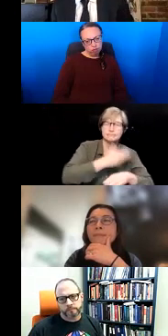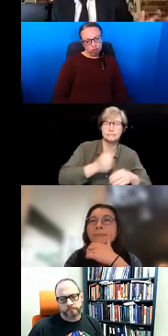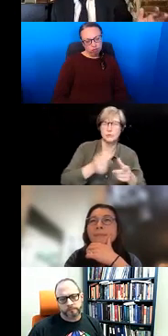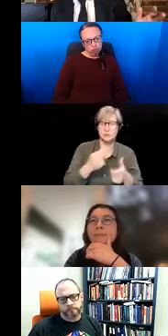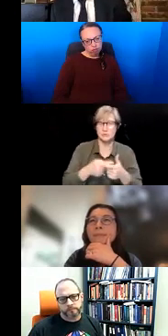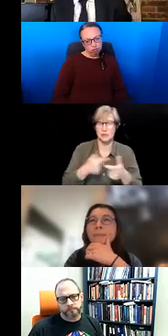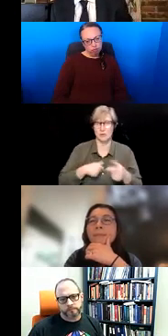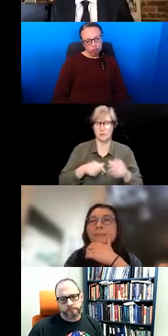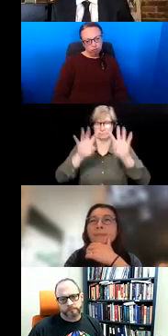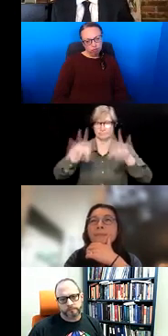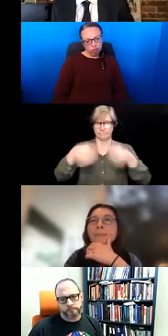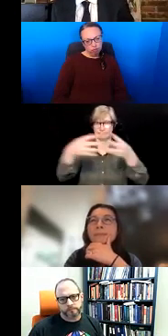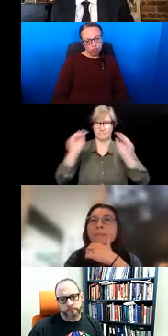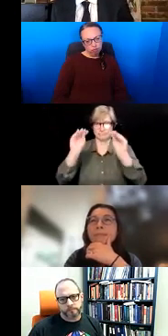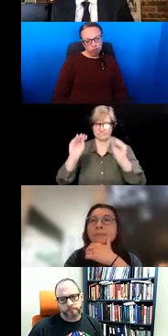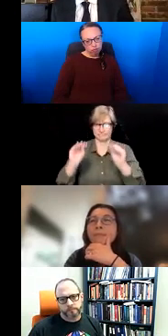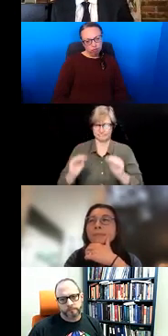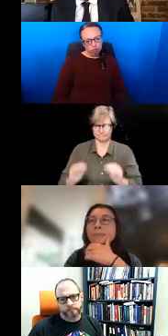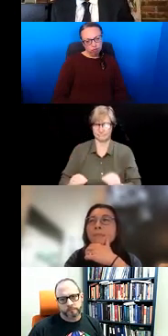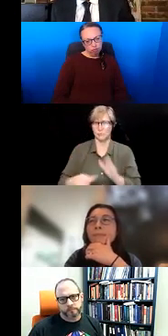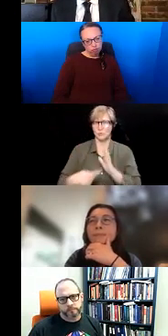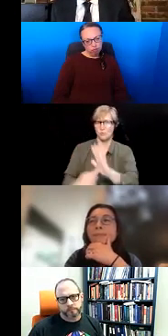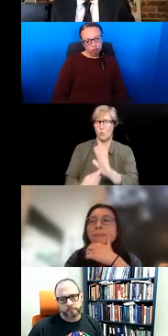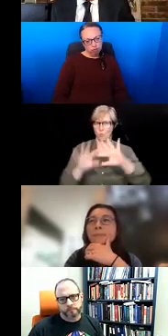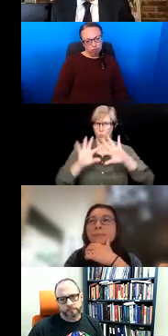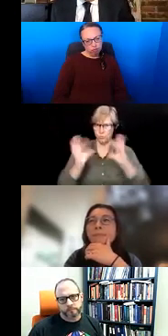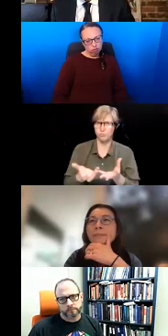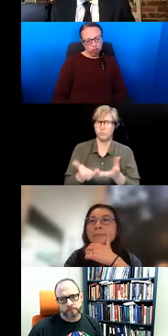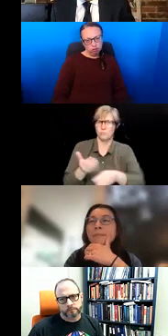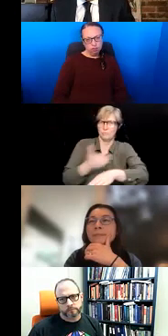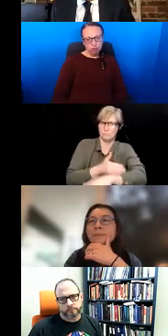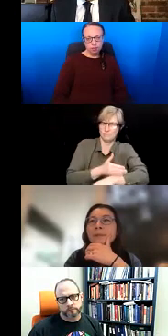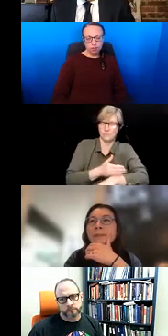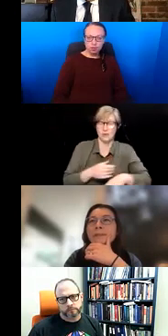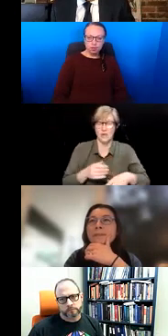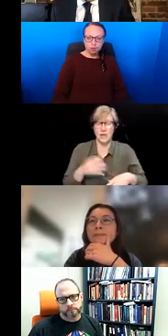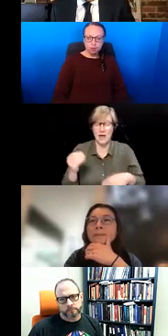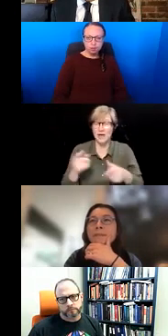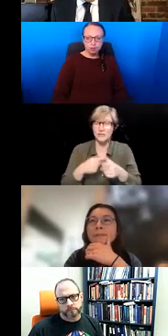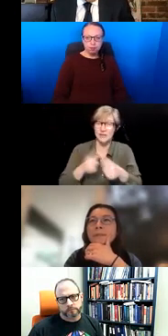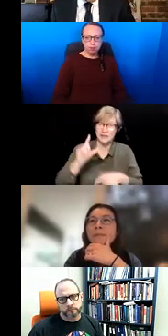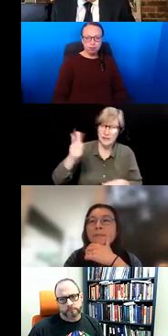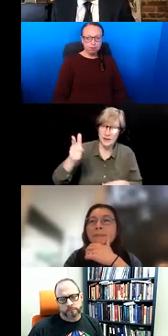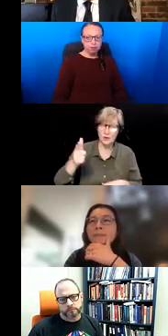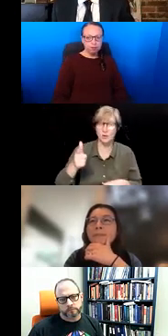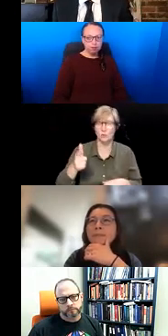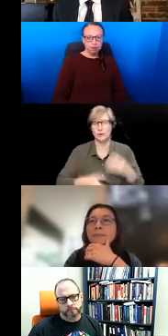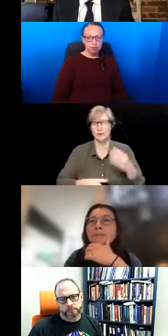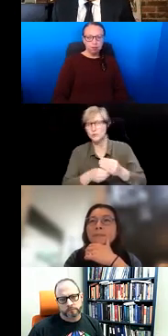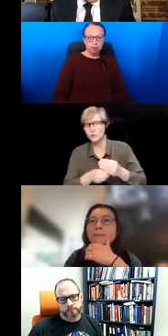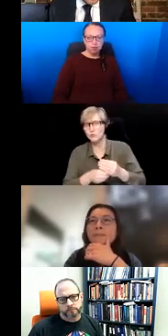measure, demonstrated to demonstrate a global improvement. Since then, we've introduced a control arm,